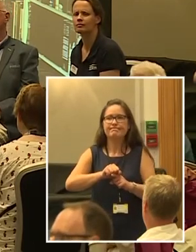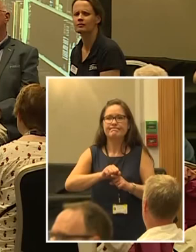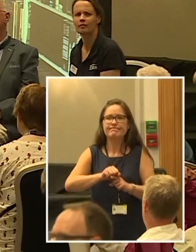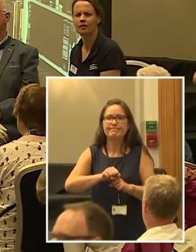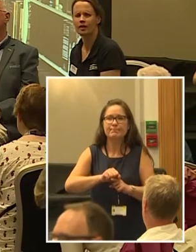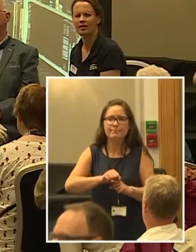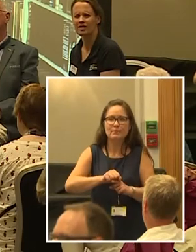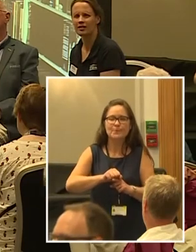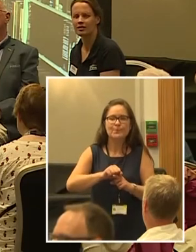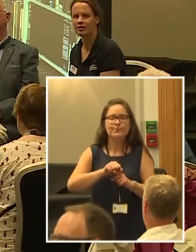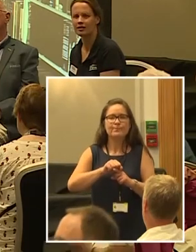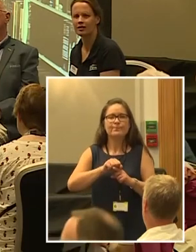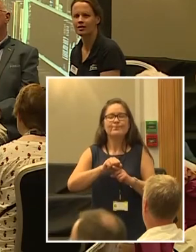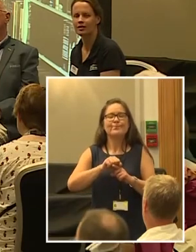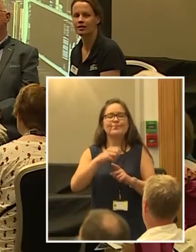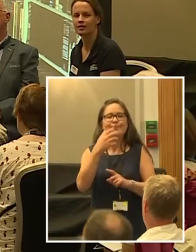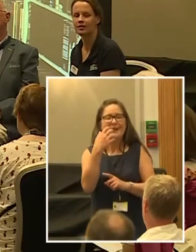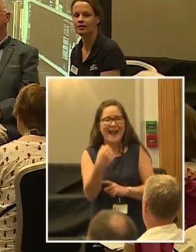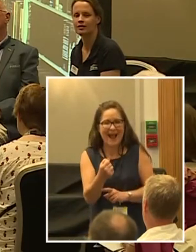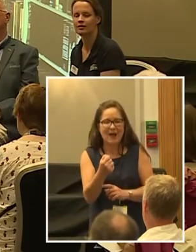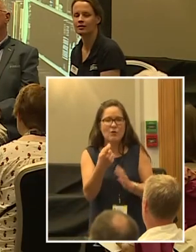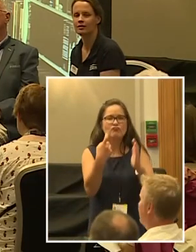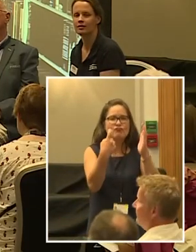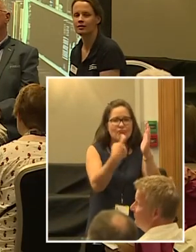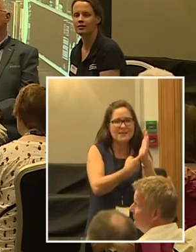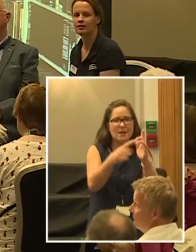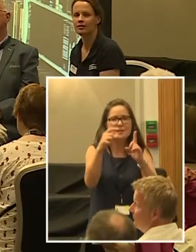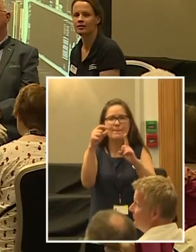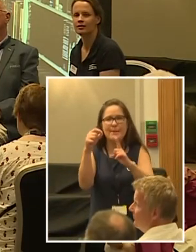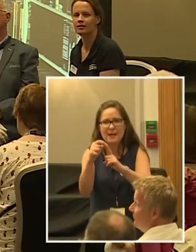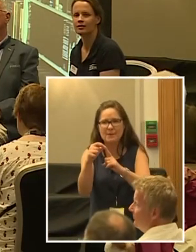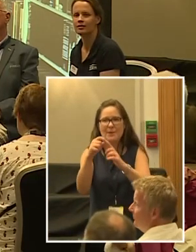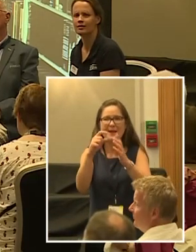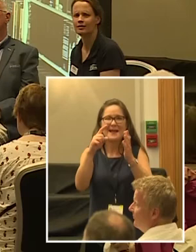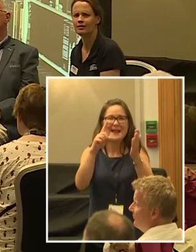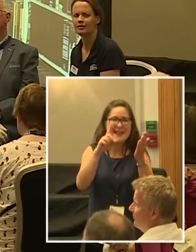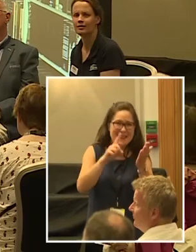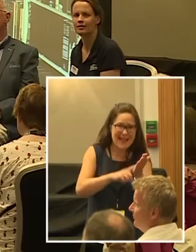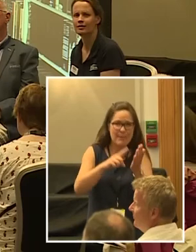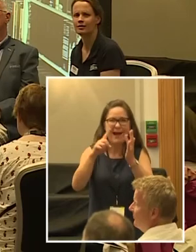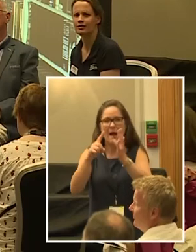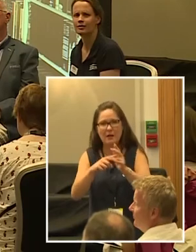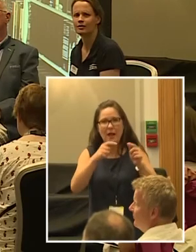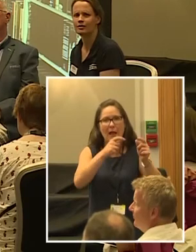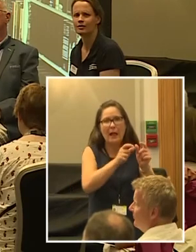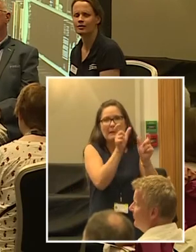from a baby, really. I've actually got retinitis pigmentosa, Leber's amaurosis, optic atrophy, Usher's type